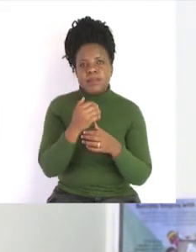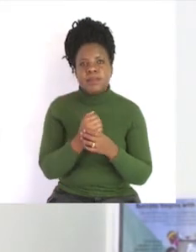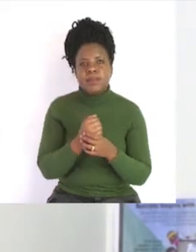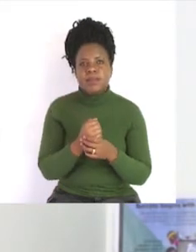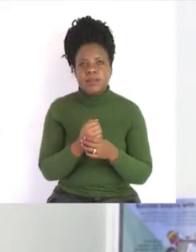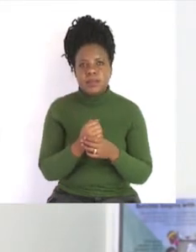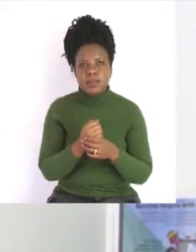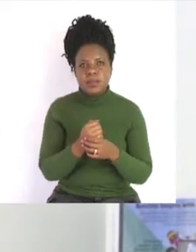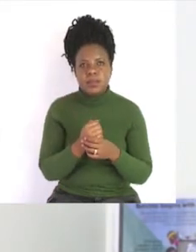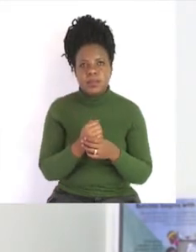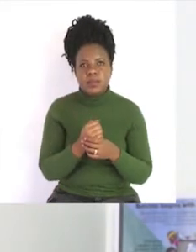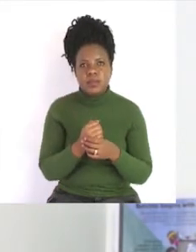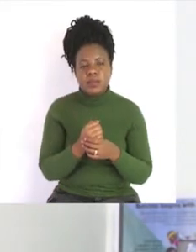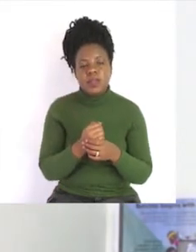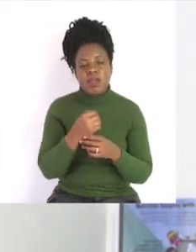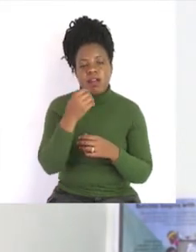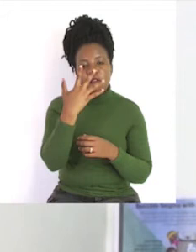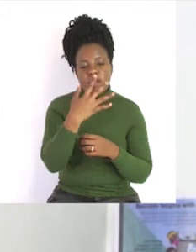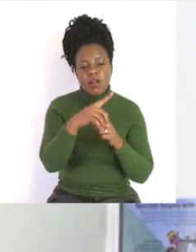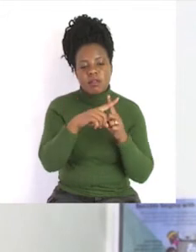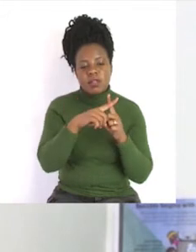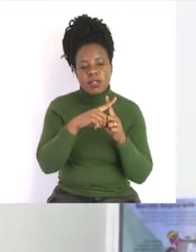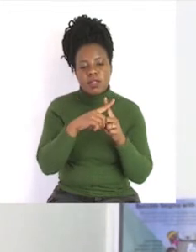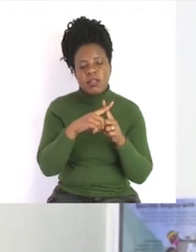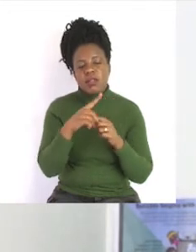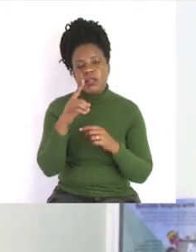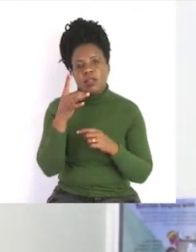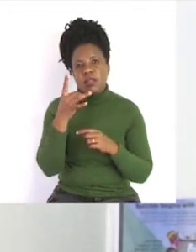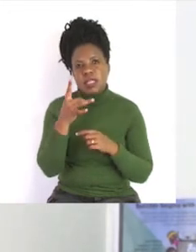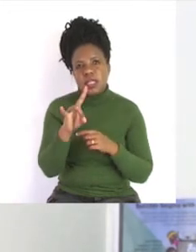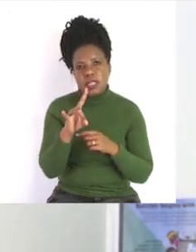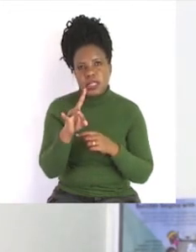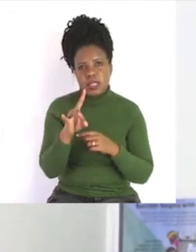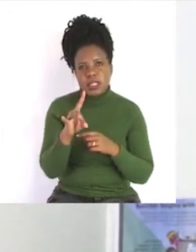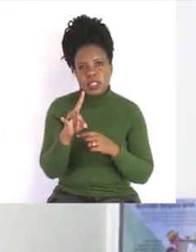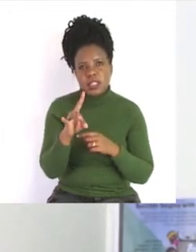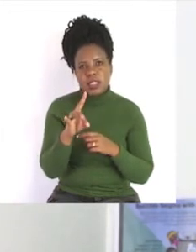me. So then I will say 5 times 8 will give me